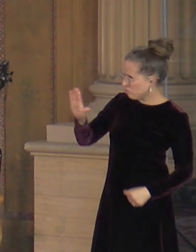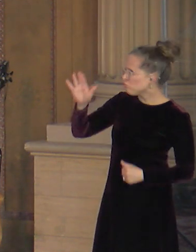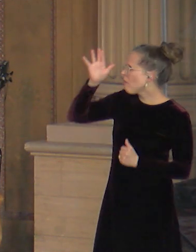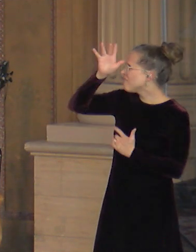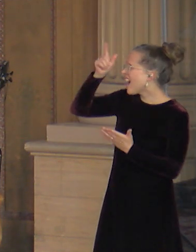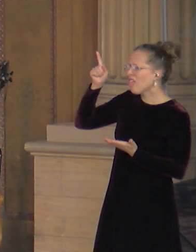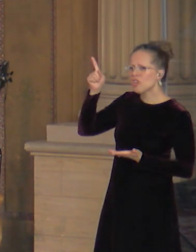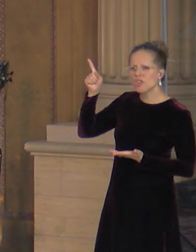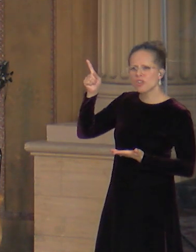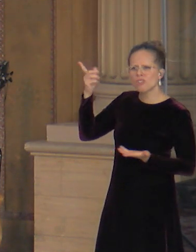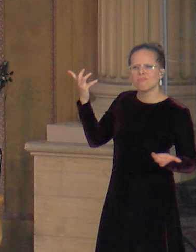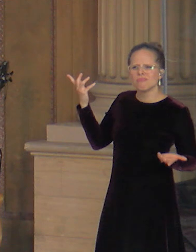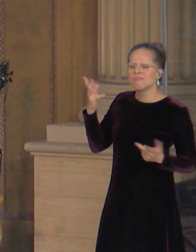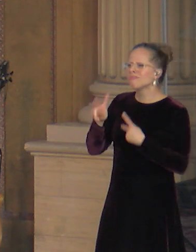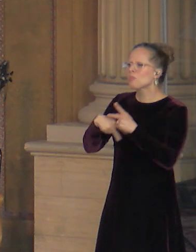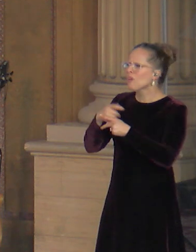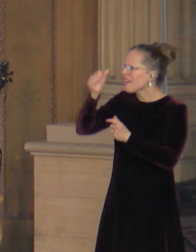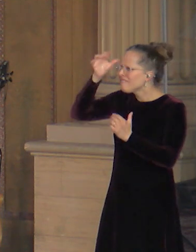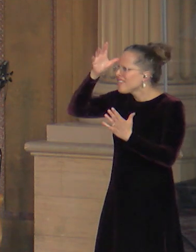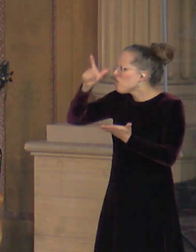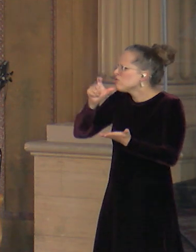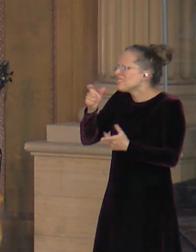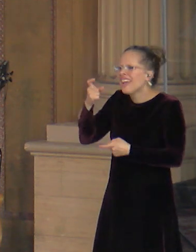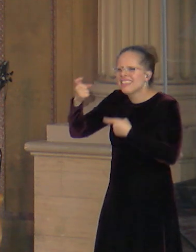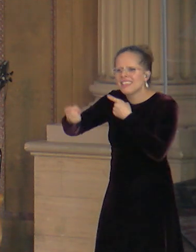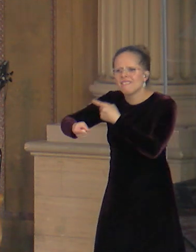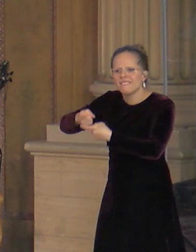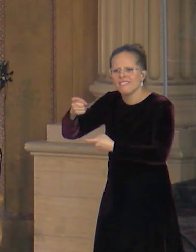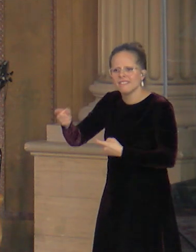what kind of father doesn't give his son the things that he needs